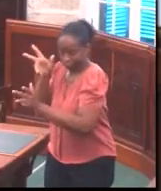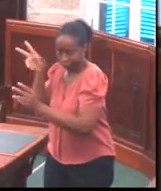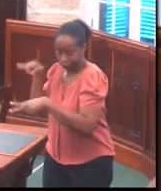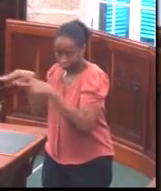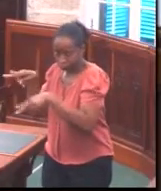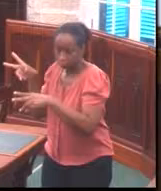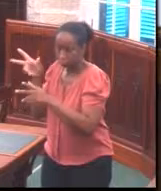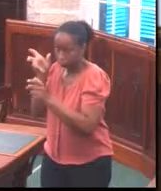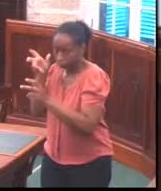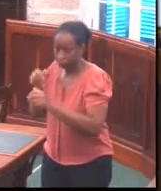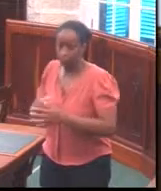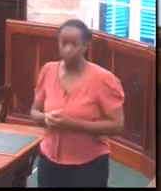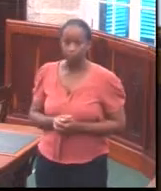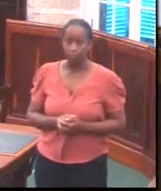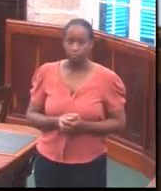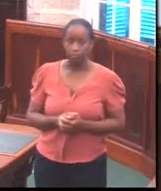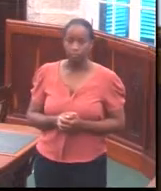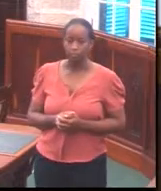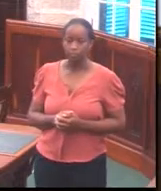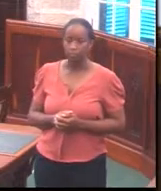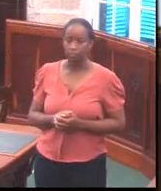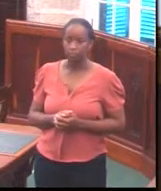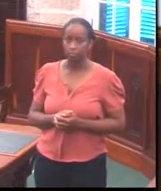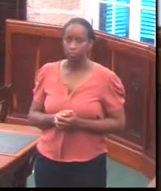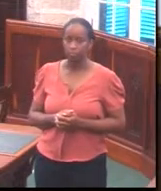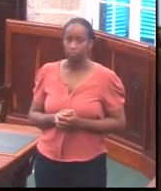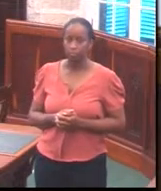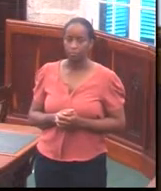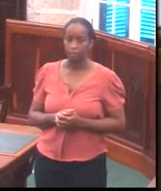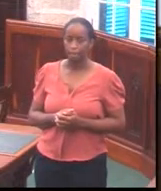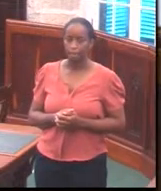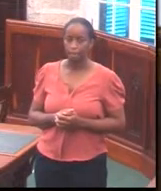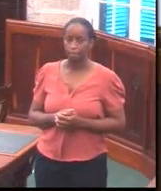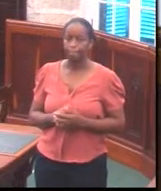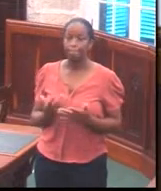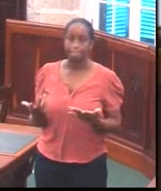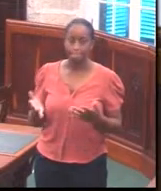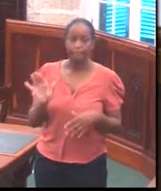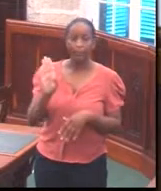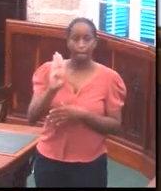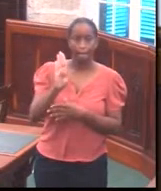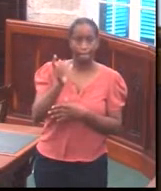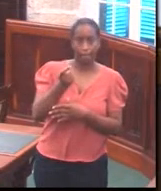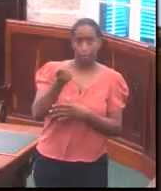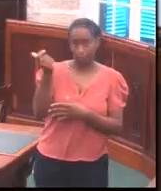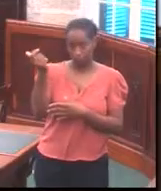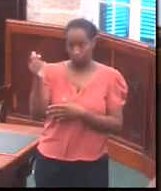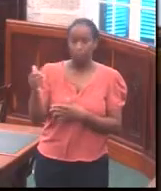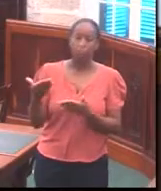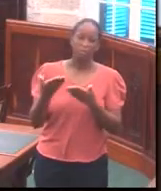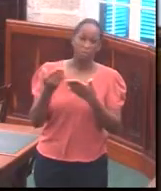note from the Senate says. I'm not going to retrace all of